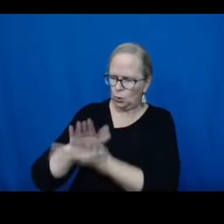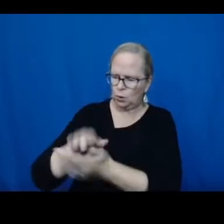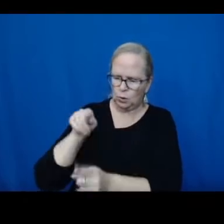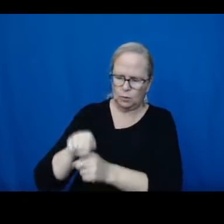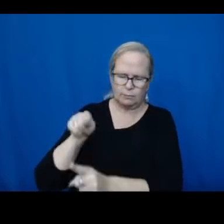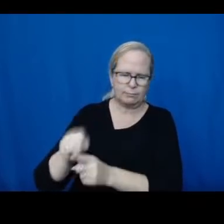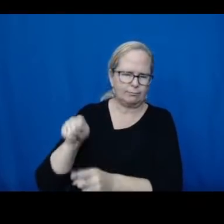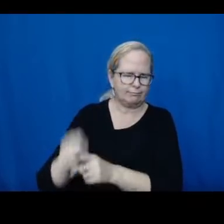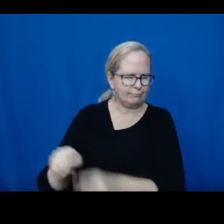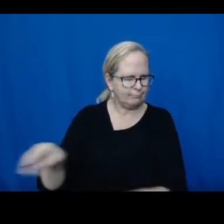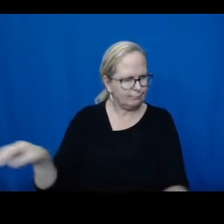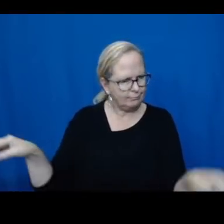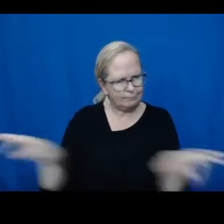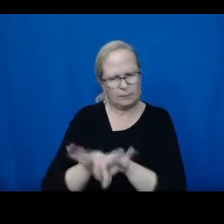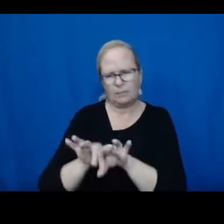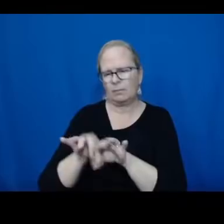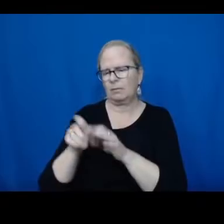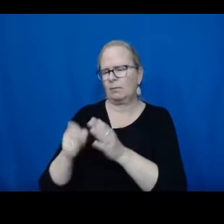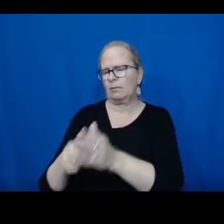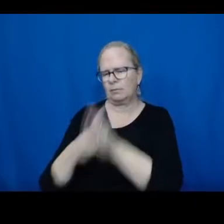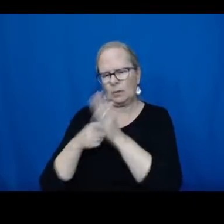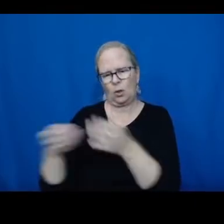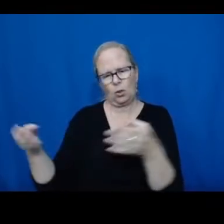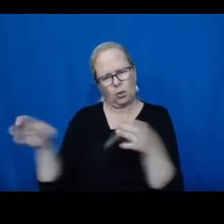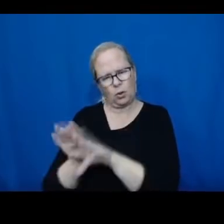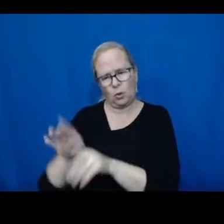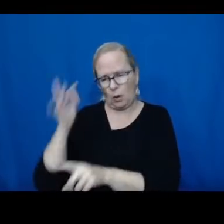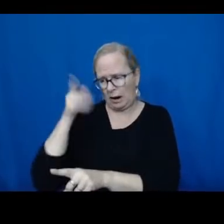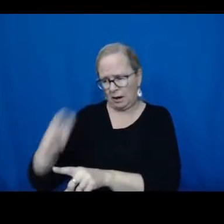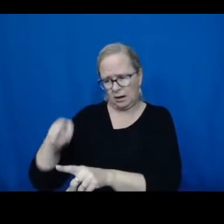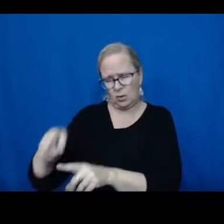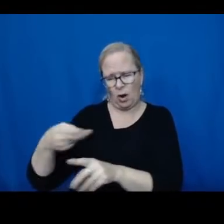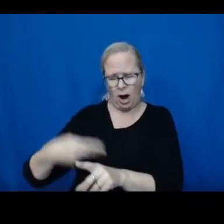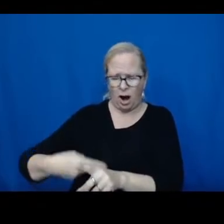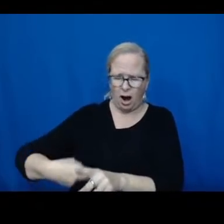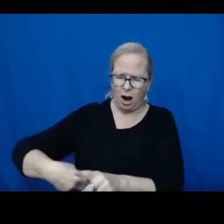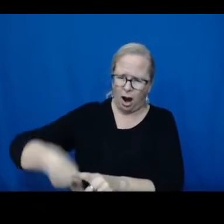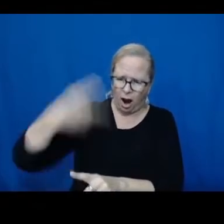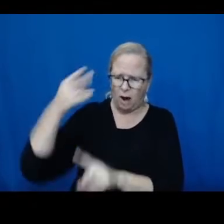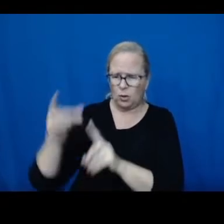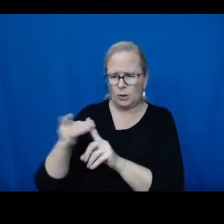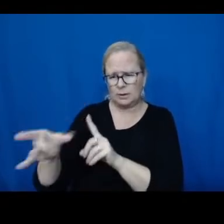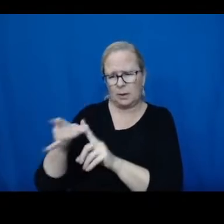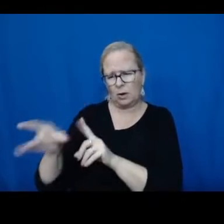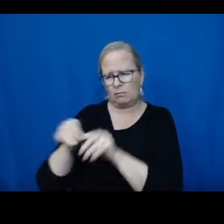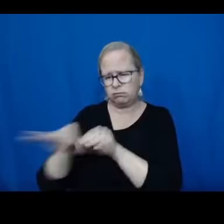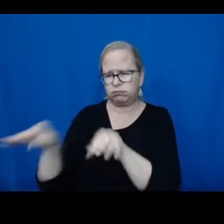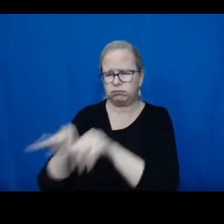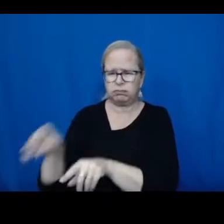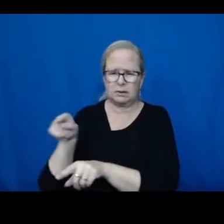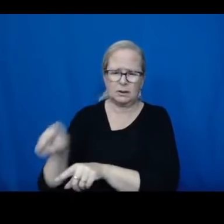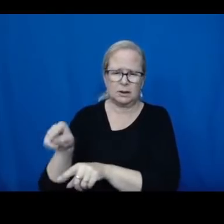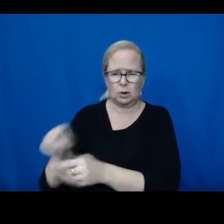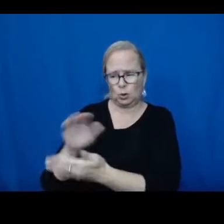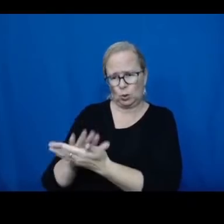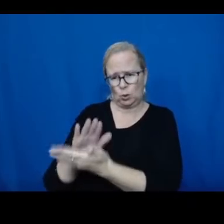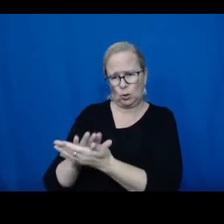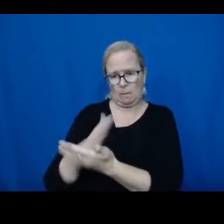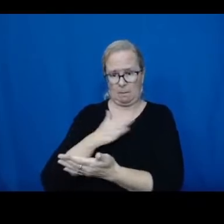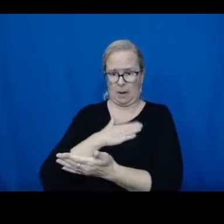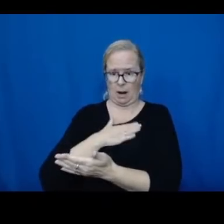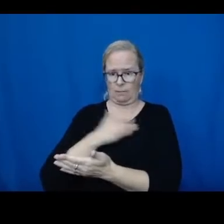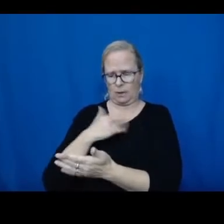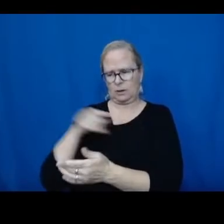last and open first. But at the moment, we definitely should do it, and it would reduce the spread